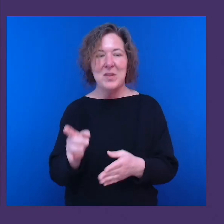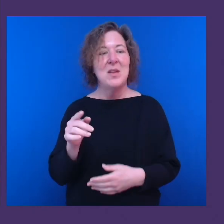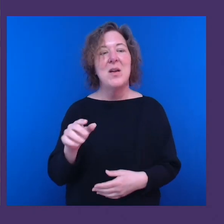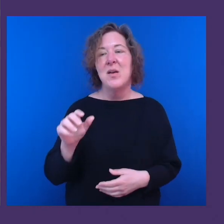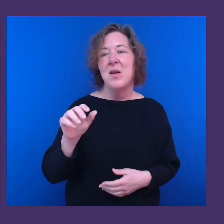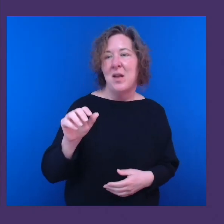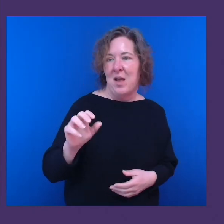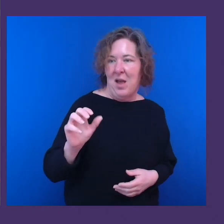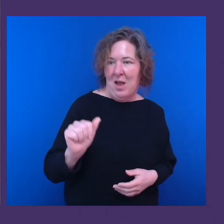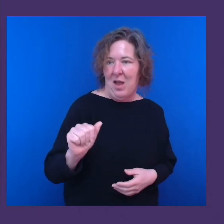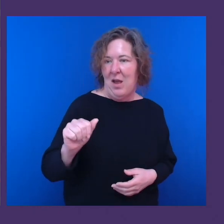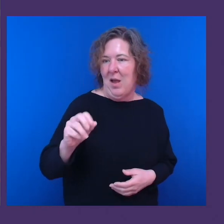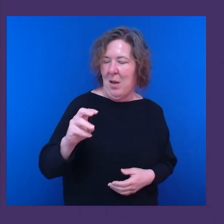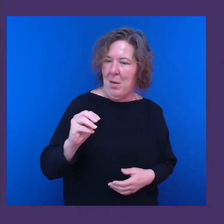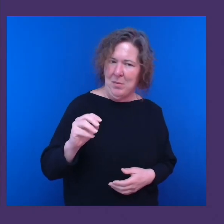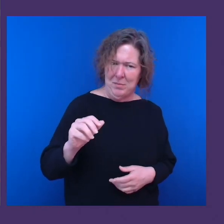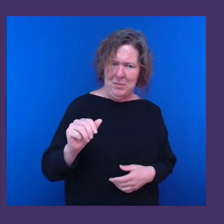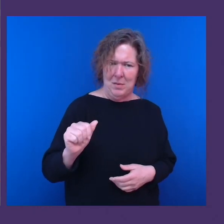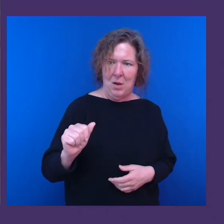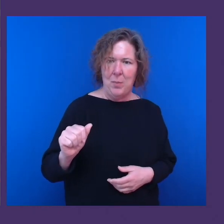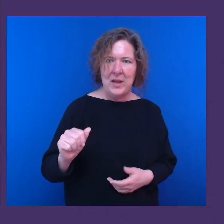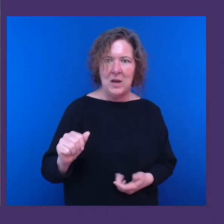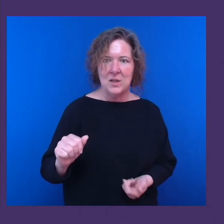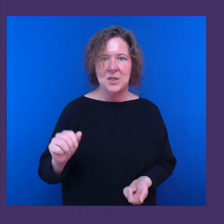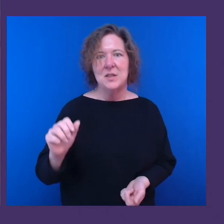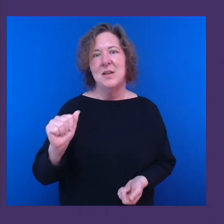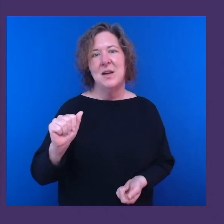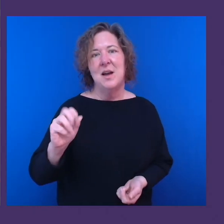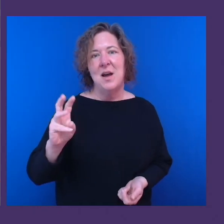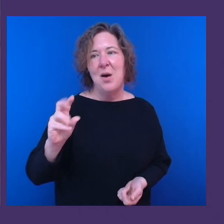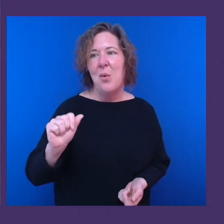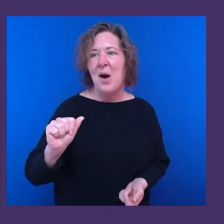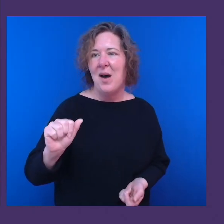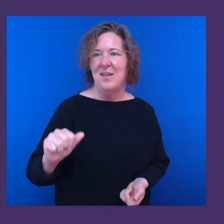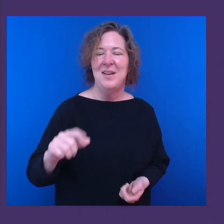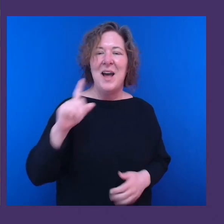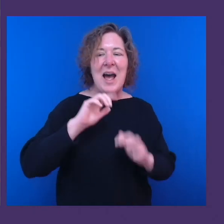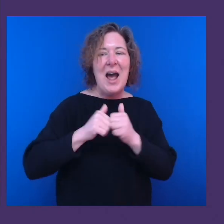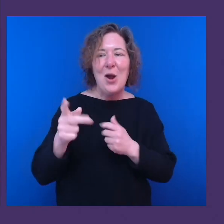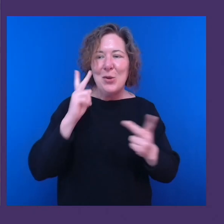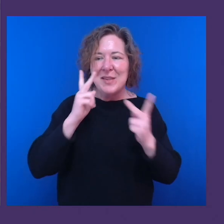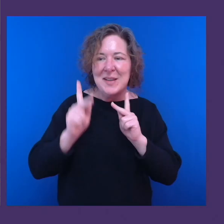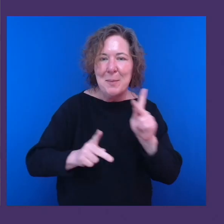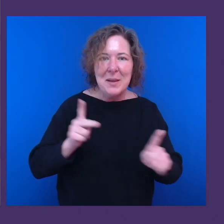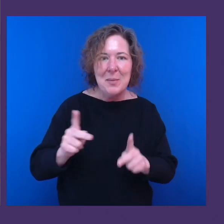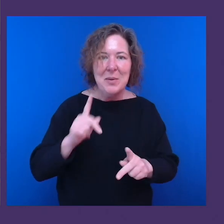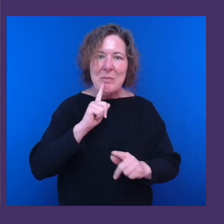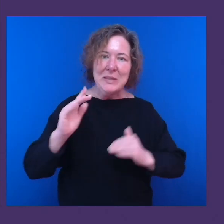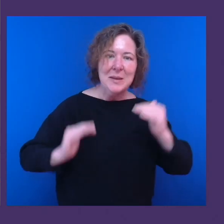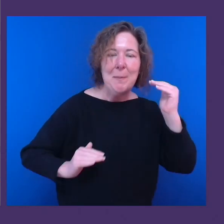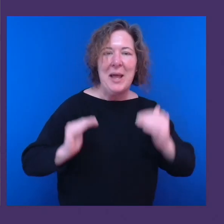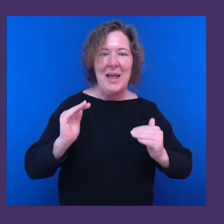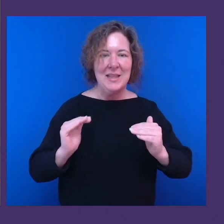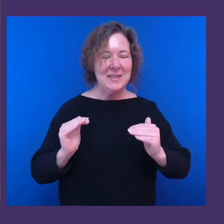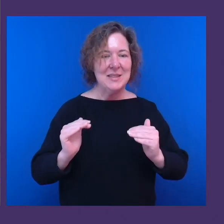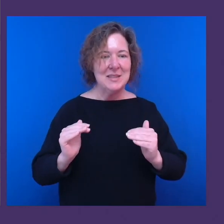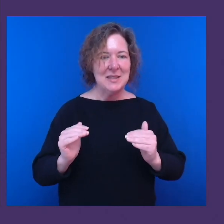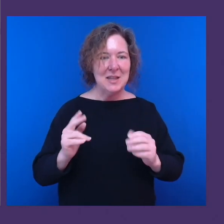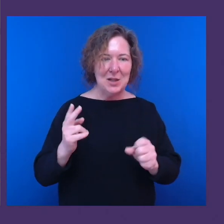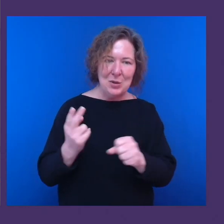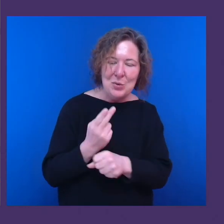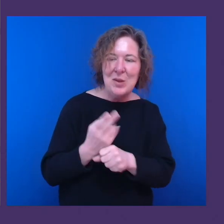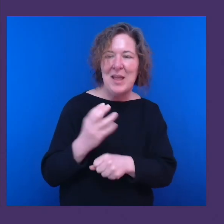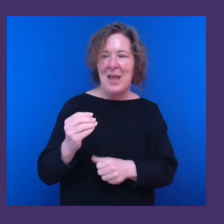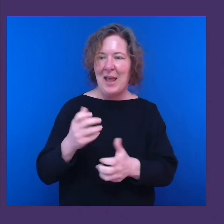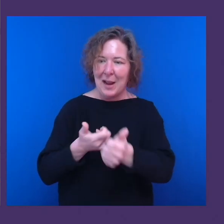of the biggest brands. How are you seeing people really balance and usability and compliance